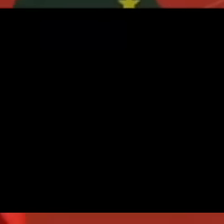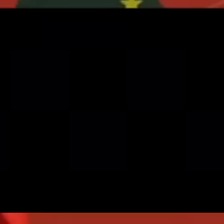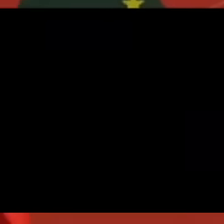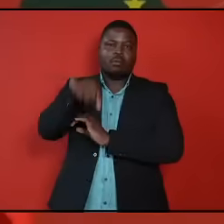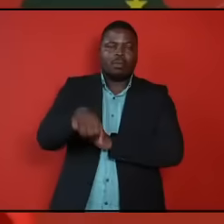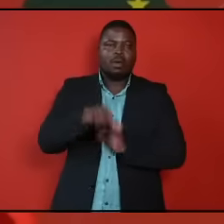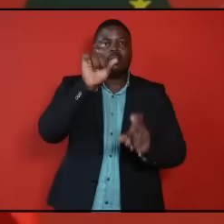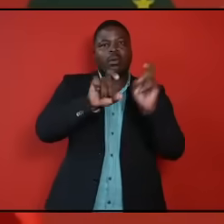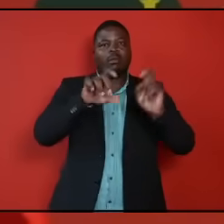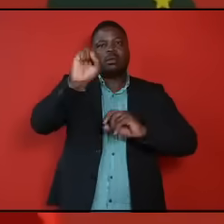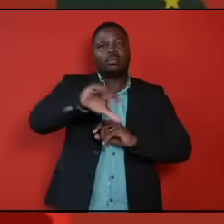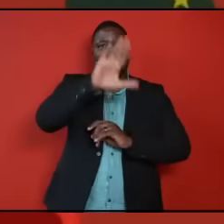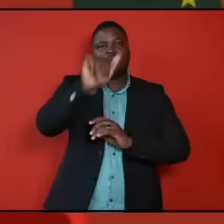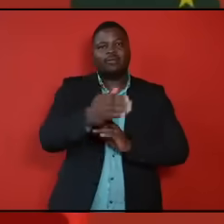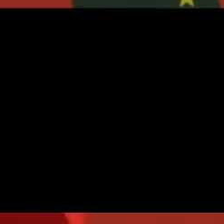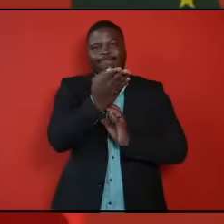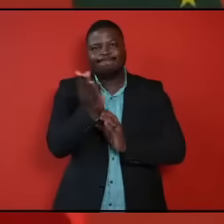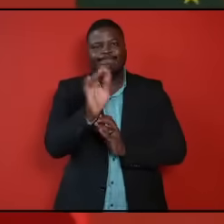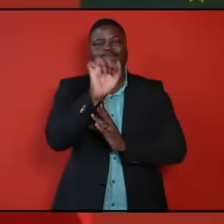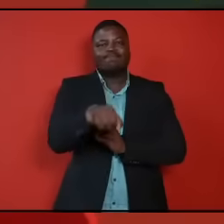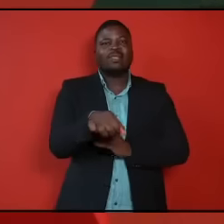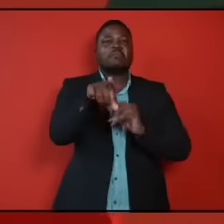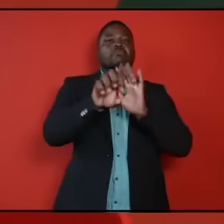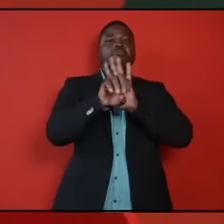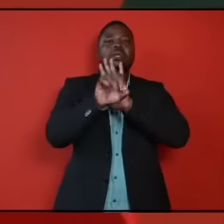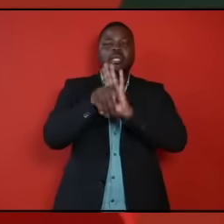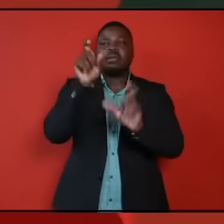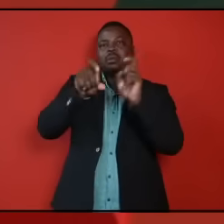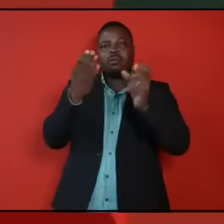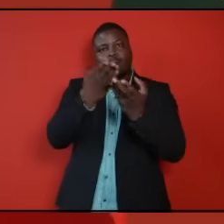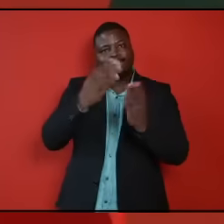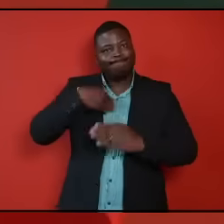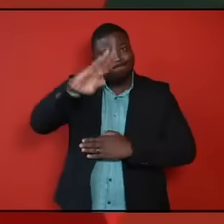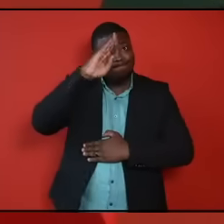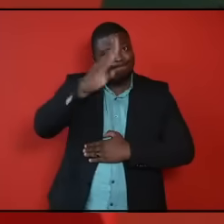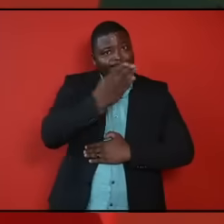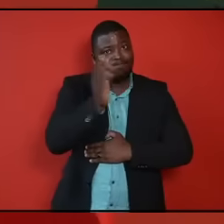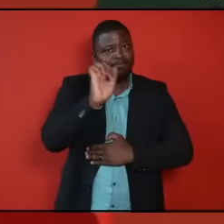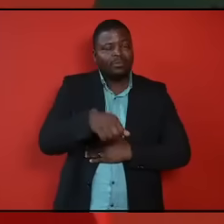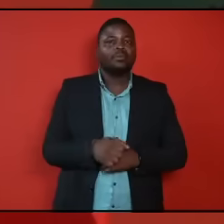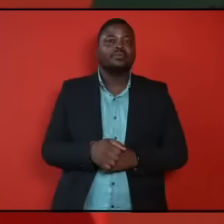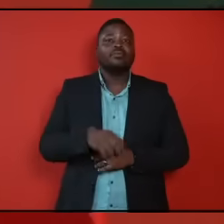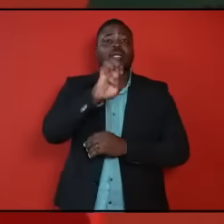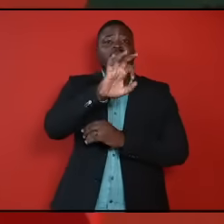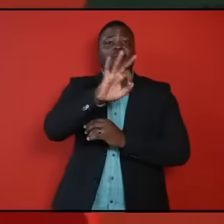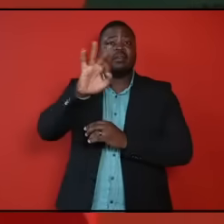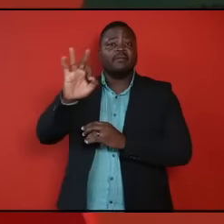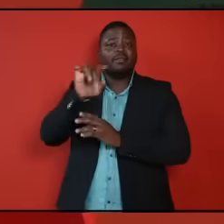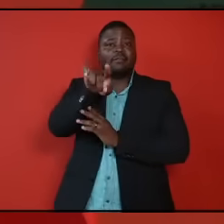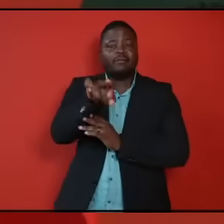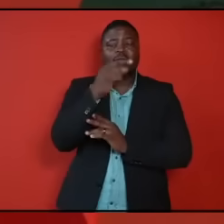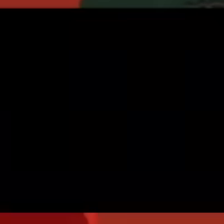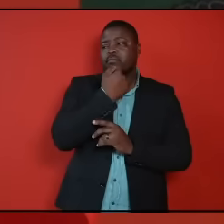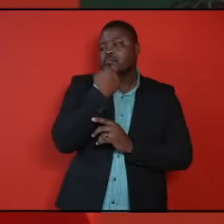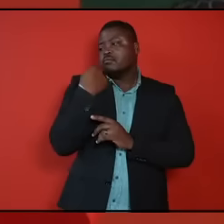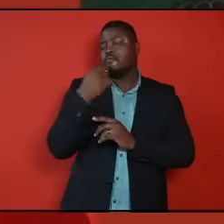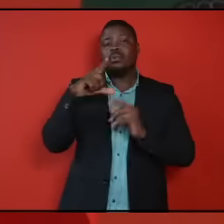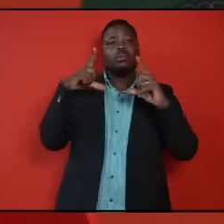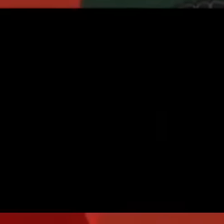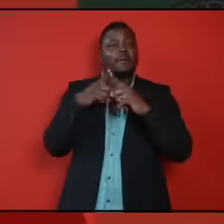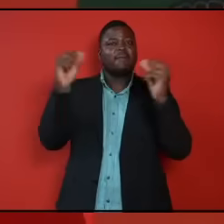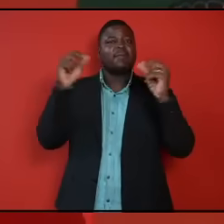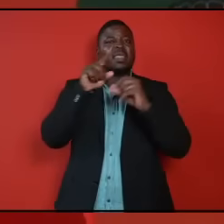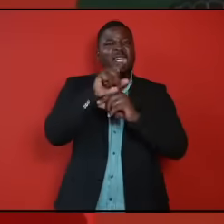fellow South Africans. The Economic Freedom Fighters successfully concluded the second plenum of the Third National